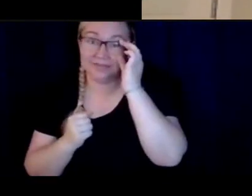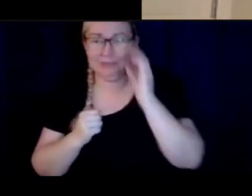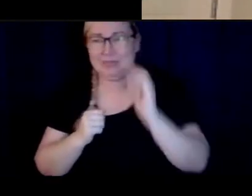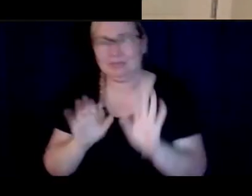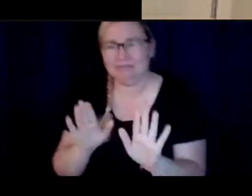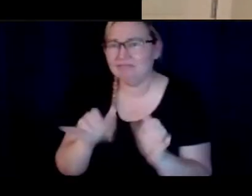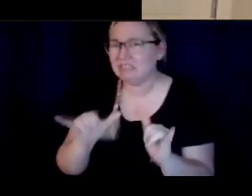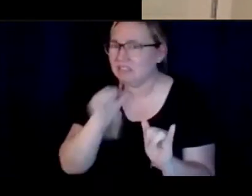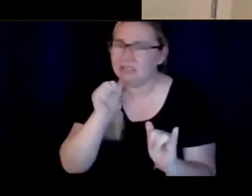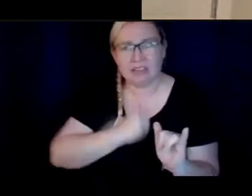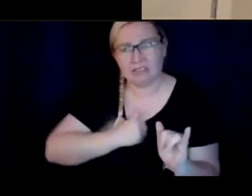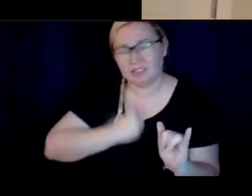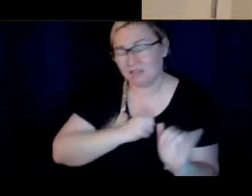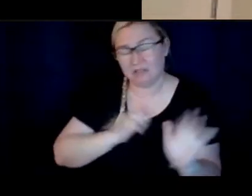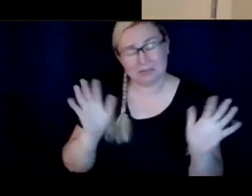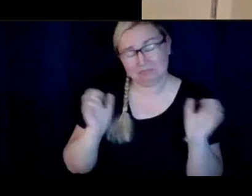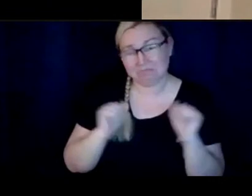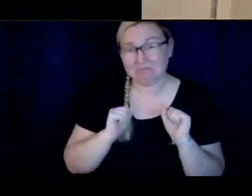sorry.